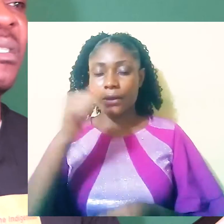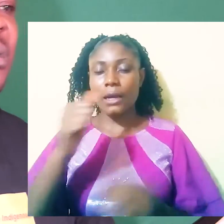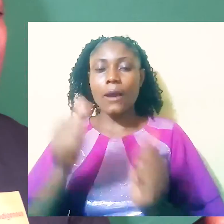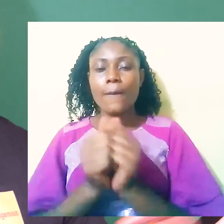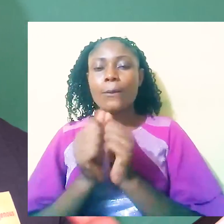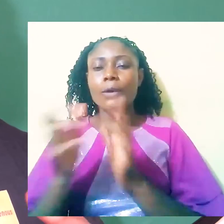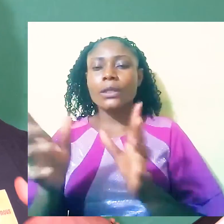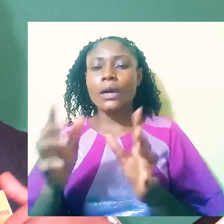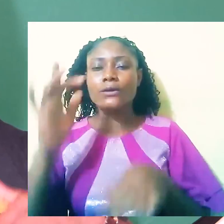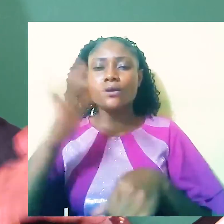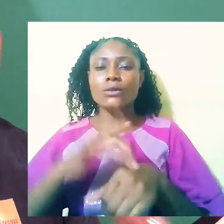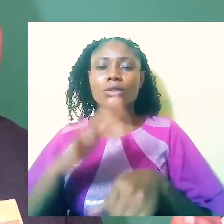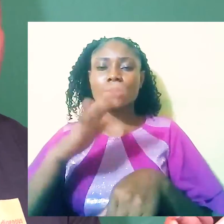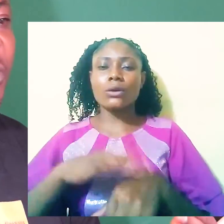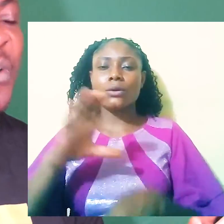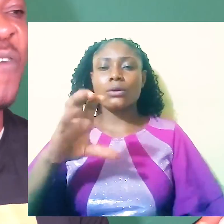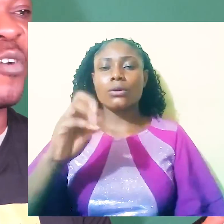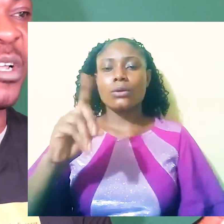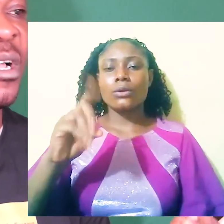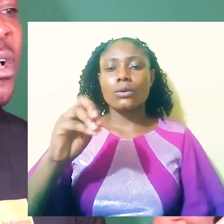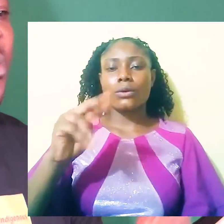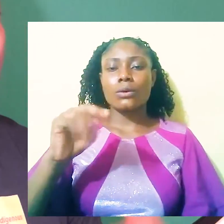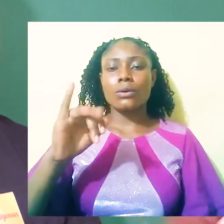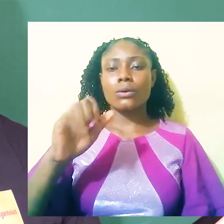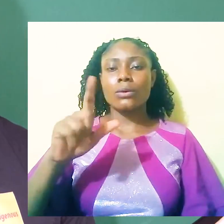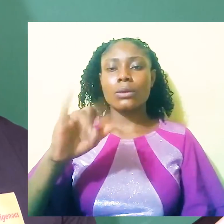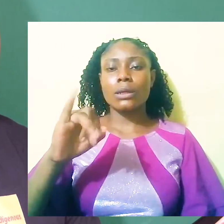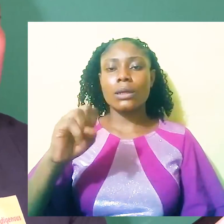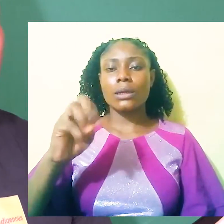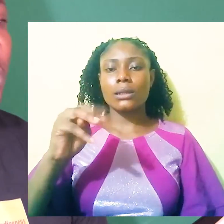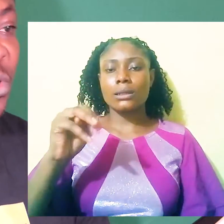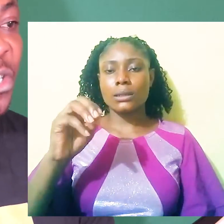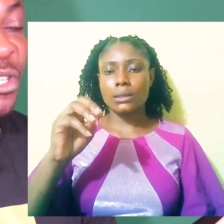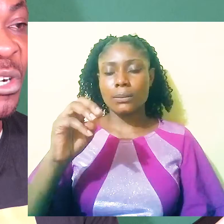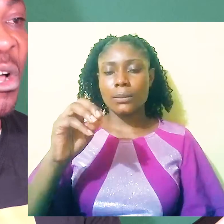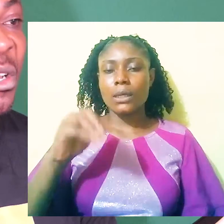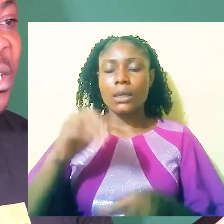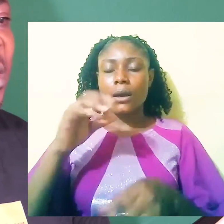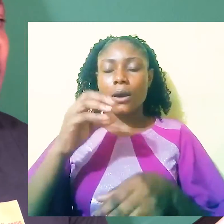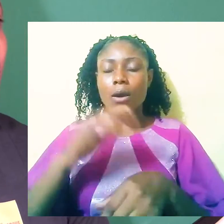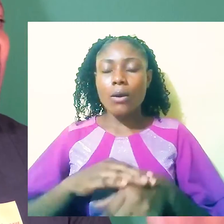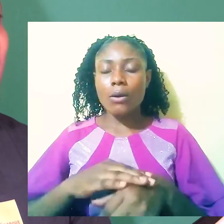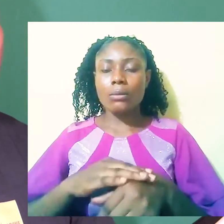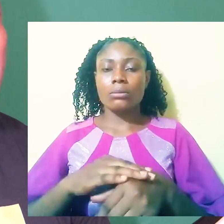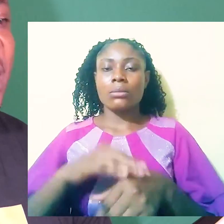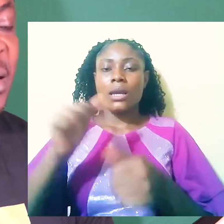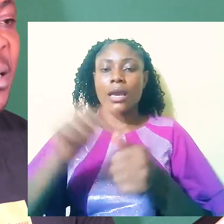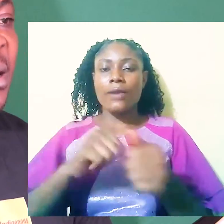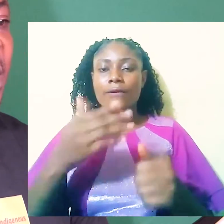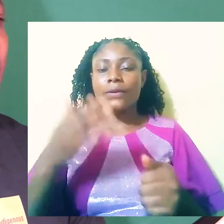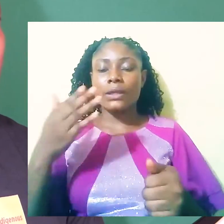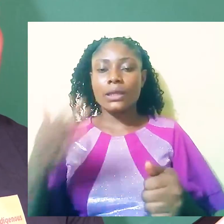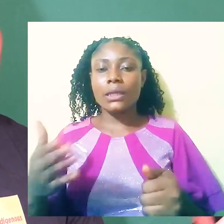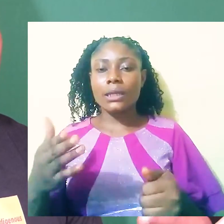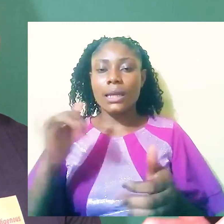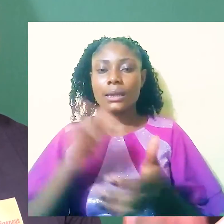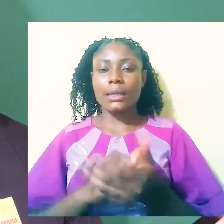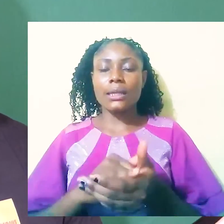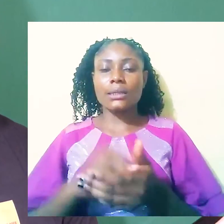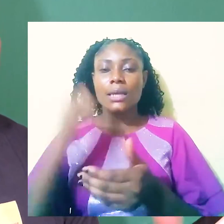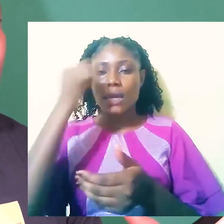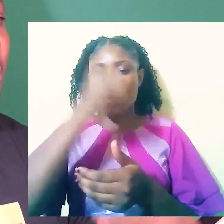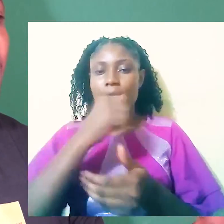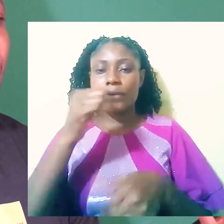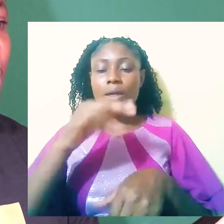discuss things about the history of Africa without really having to touch on colonialism, the impact